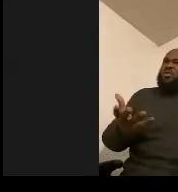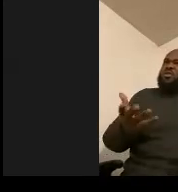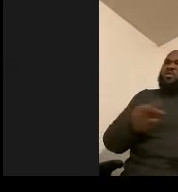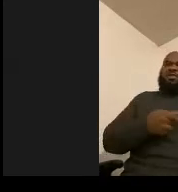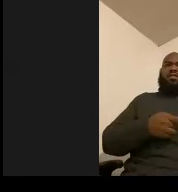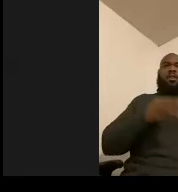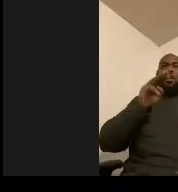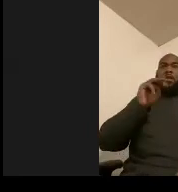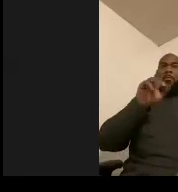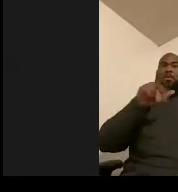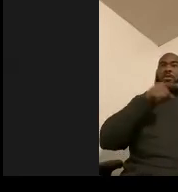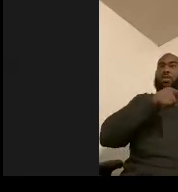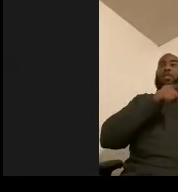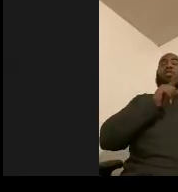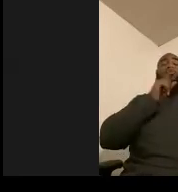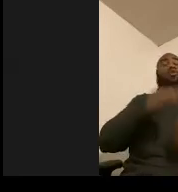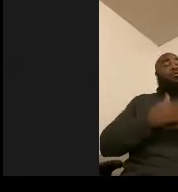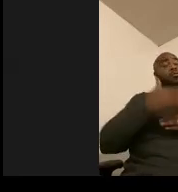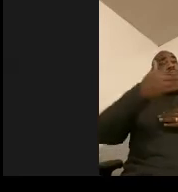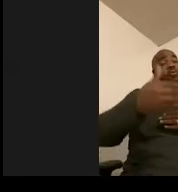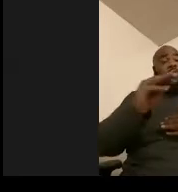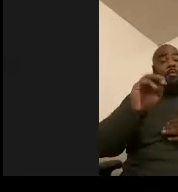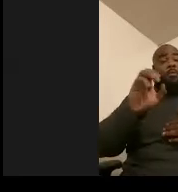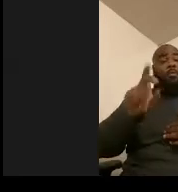this question. Next slide, please.